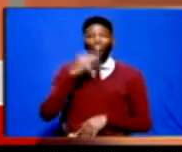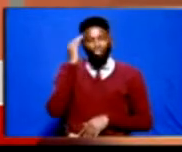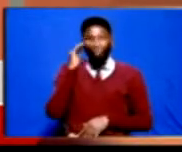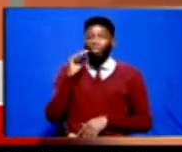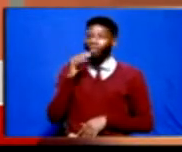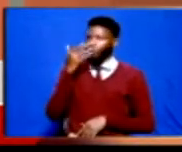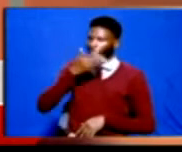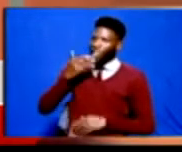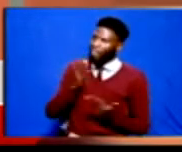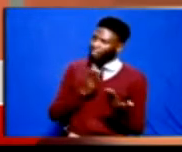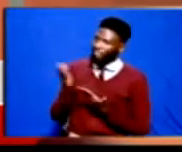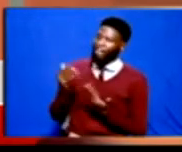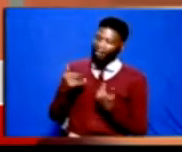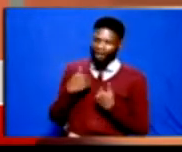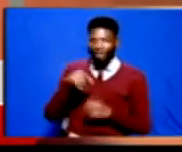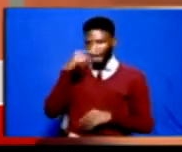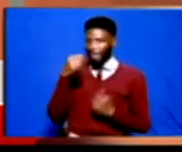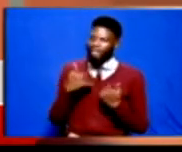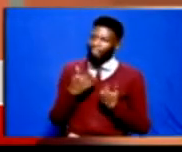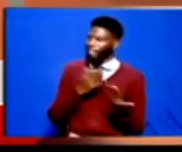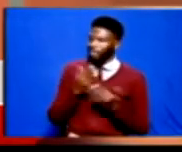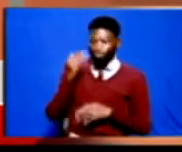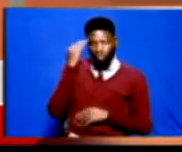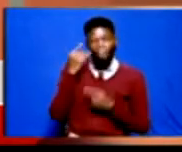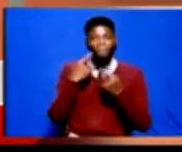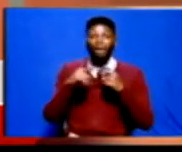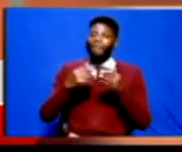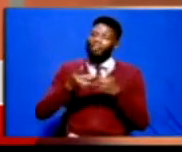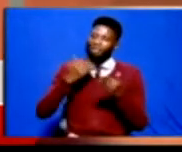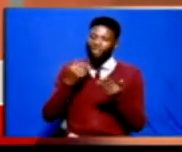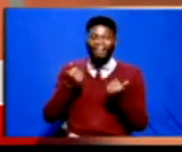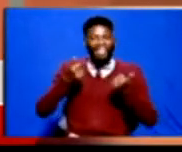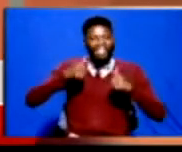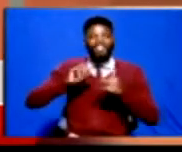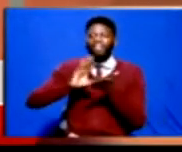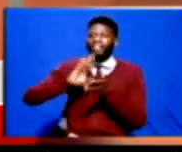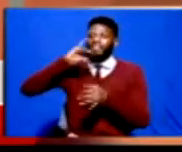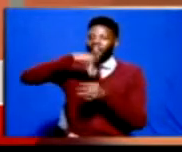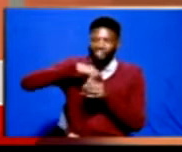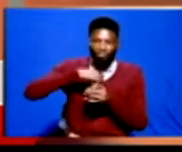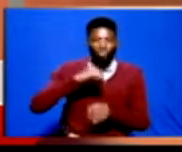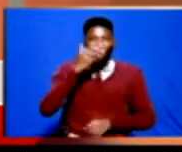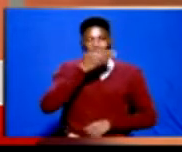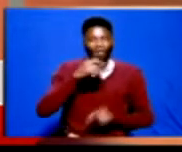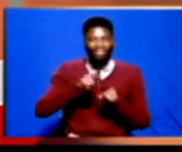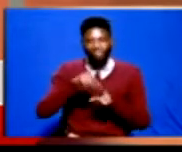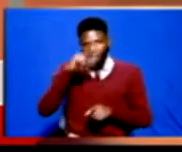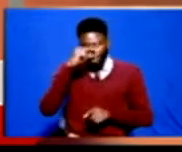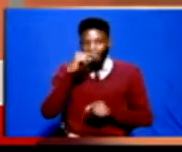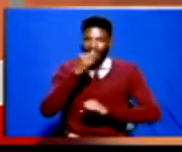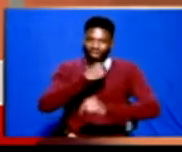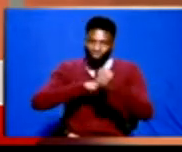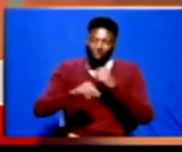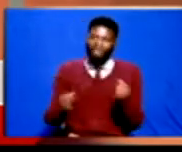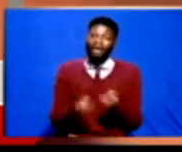of potential benefit for the country. However, before any investment in oil and gas or mining is done, there's a lot